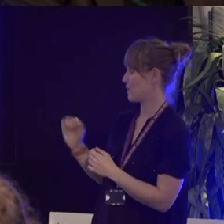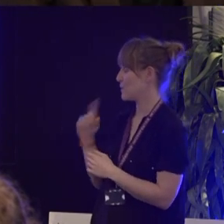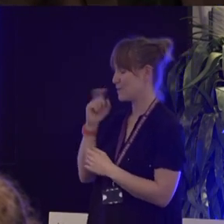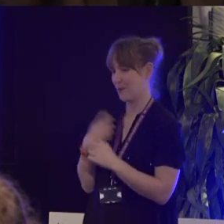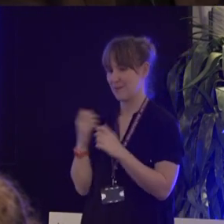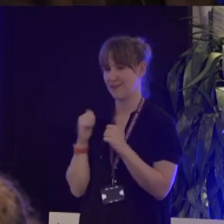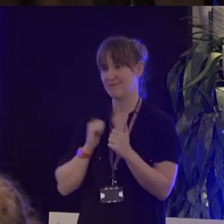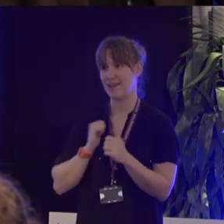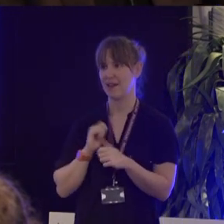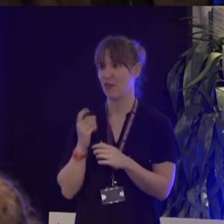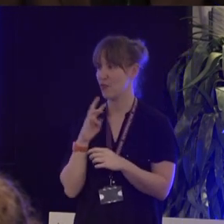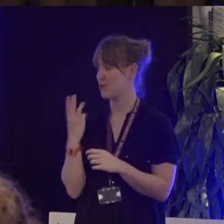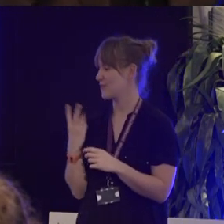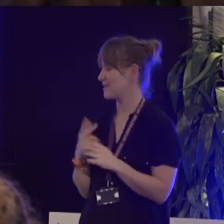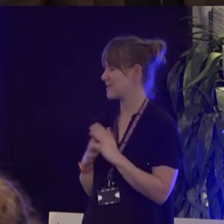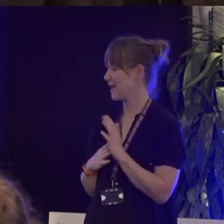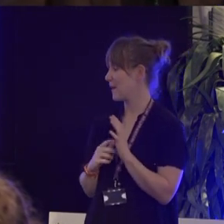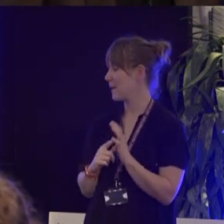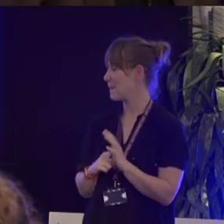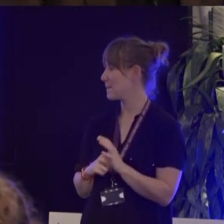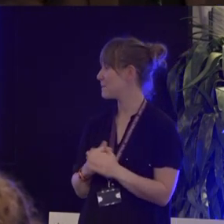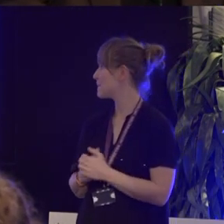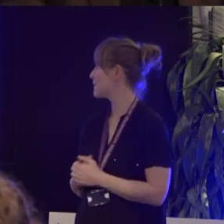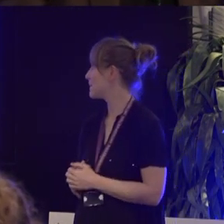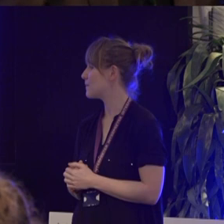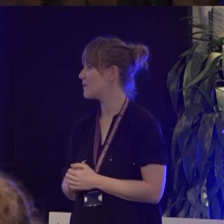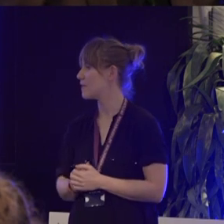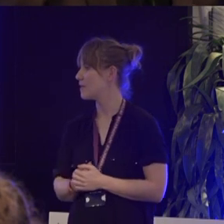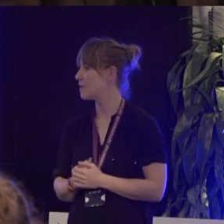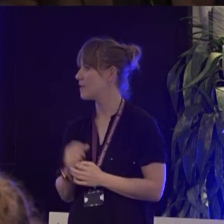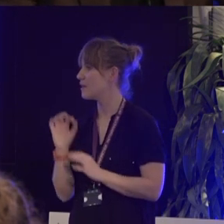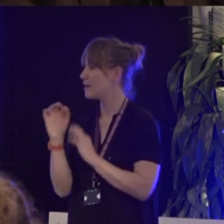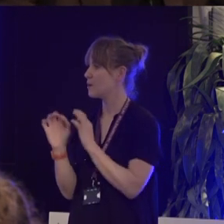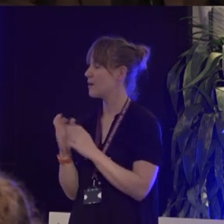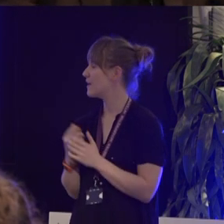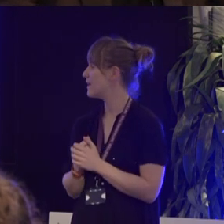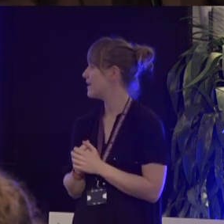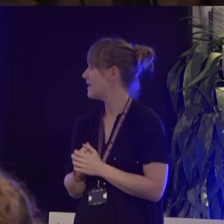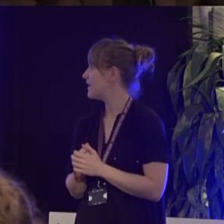basically. Oh, who did that? Who?